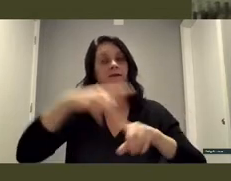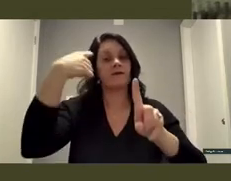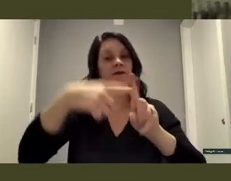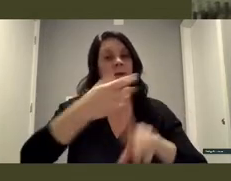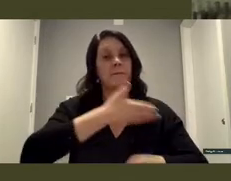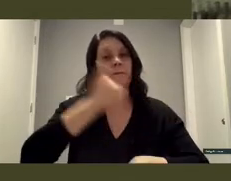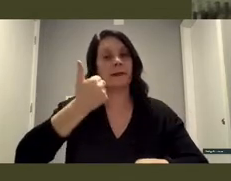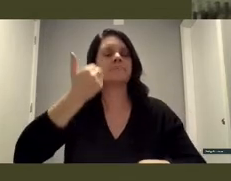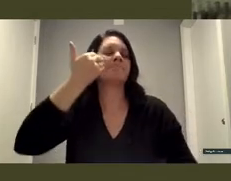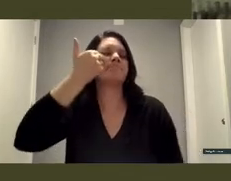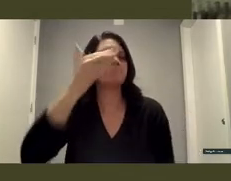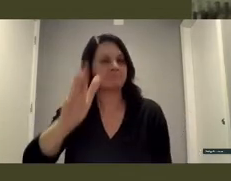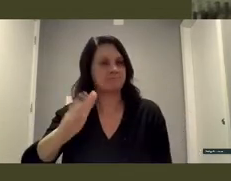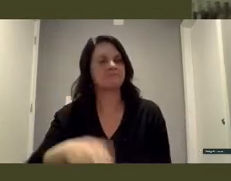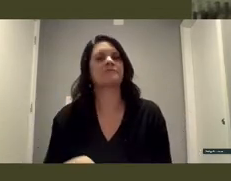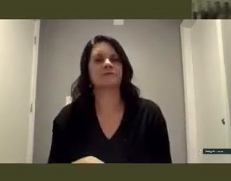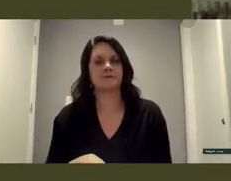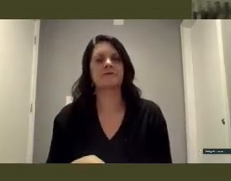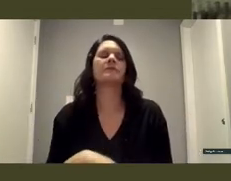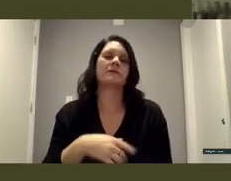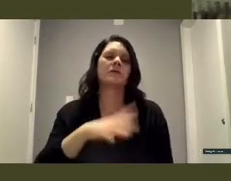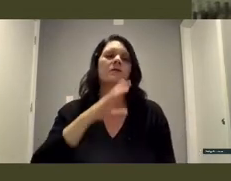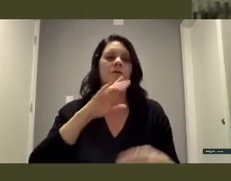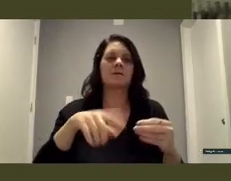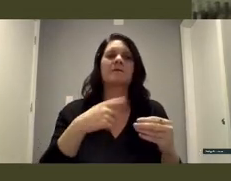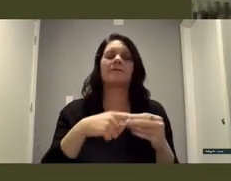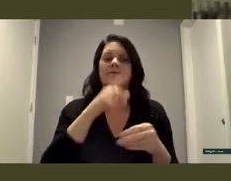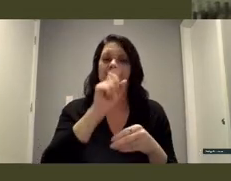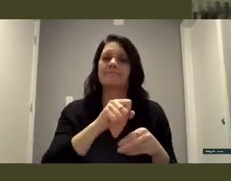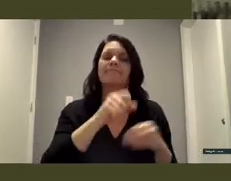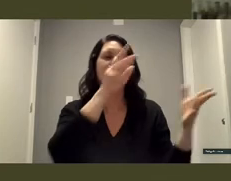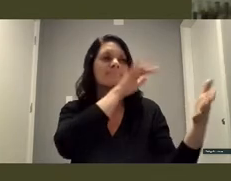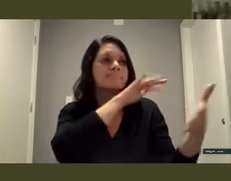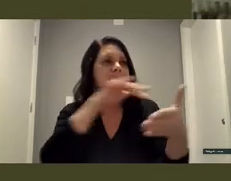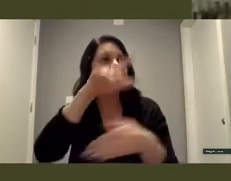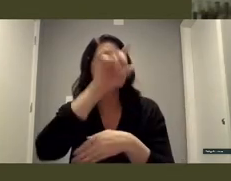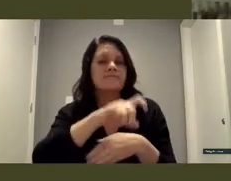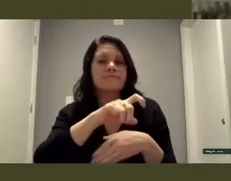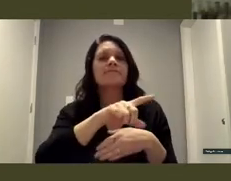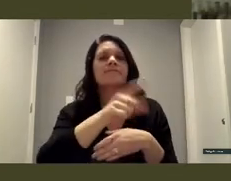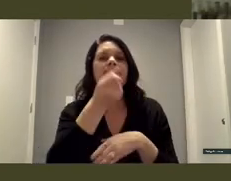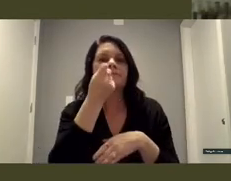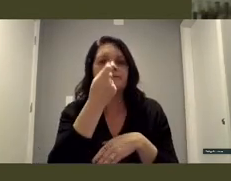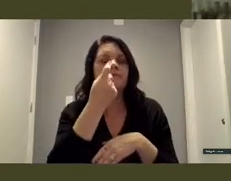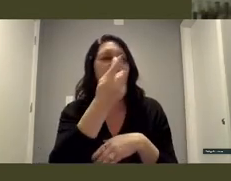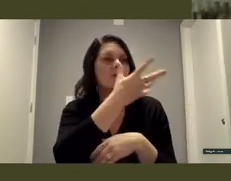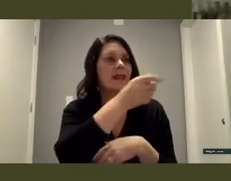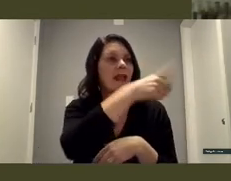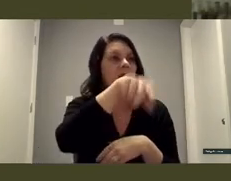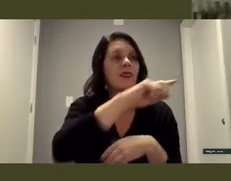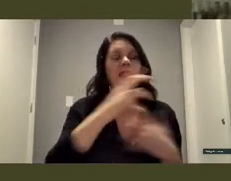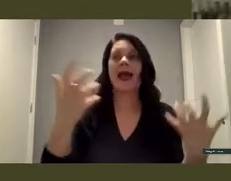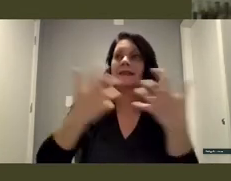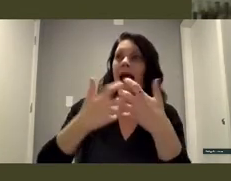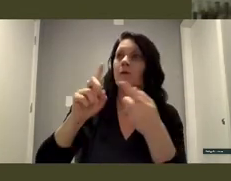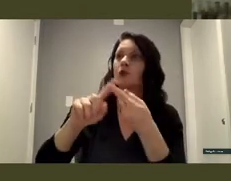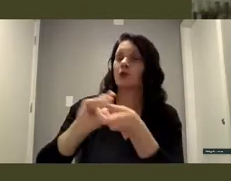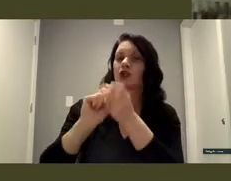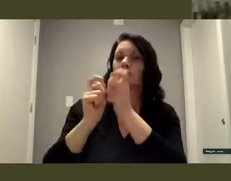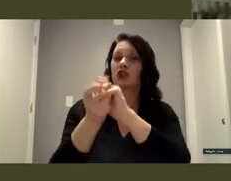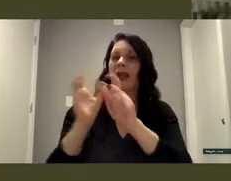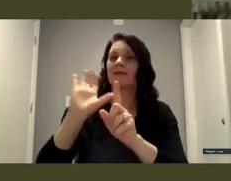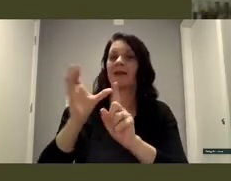we're looking at sort of next 30 years to get to net zero and to be able to completely adapt to the changing climate. So innovation is going to be